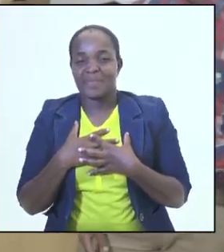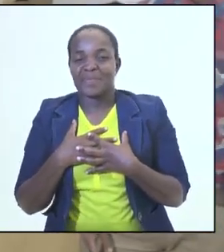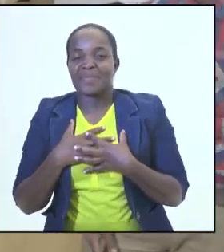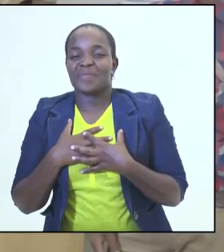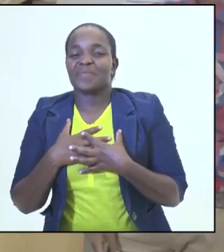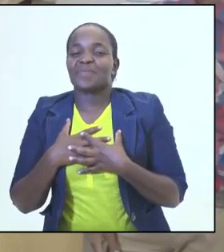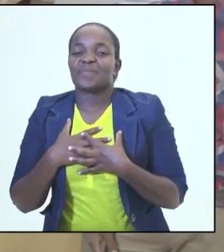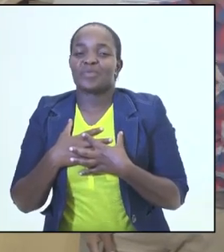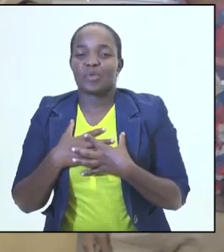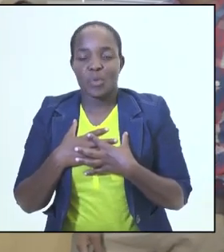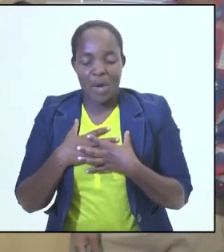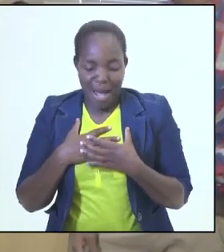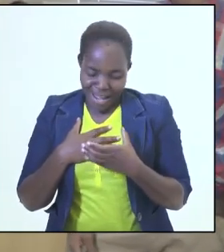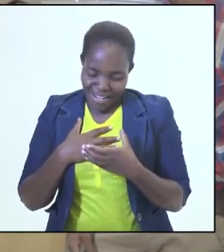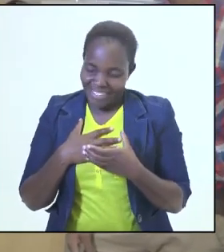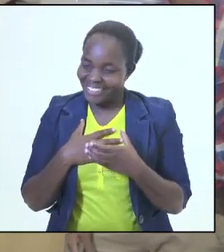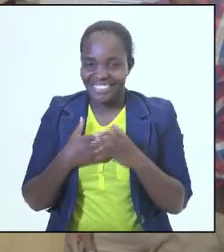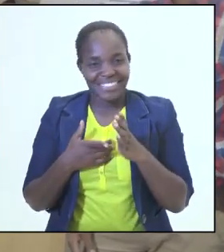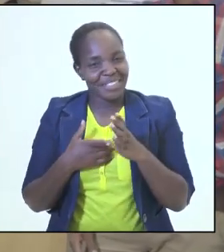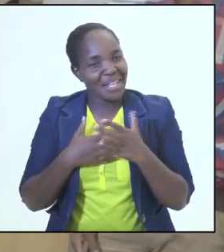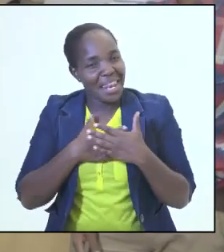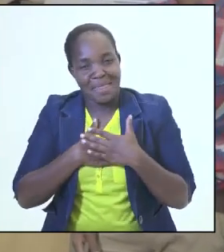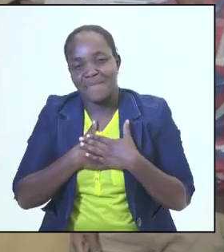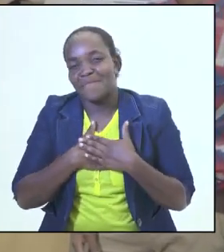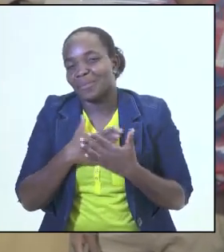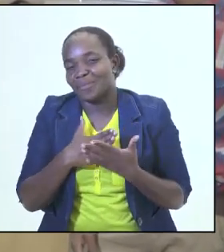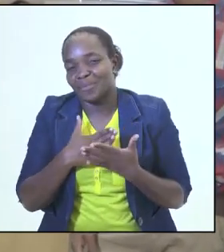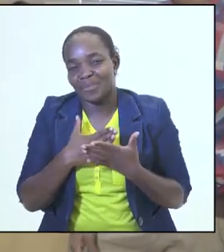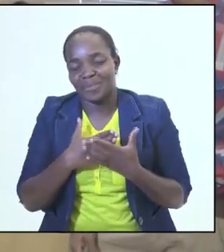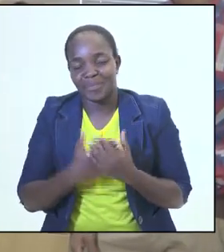Oh, how sorry. He loves me.